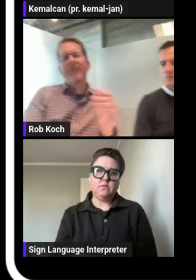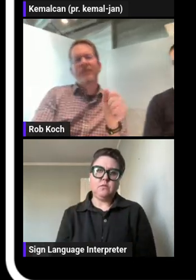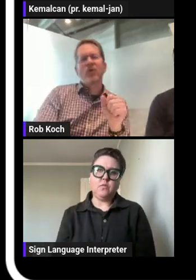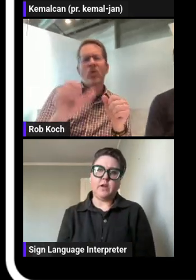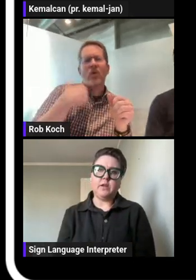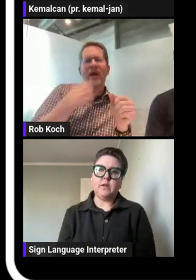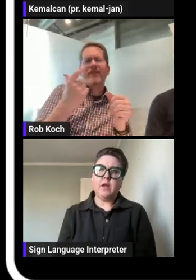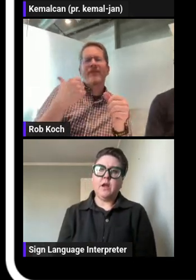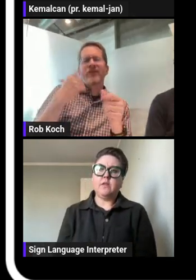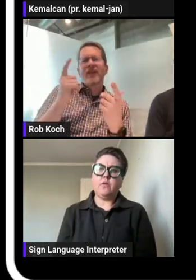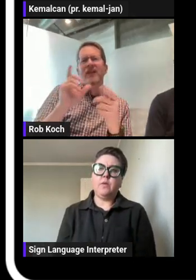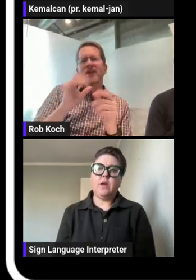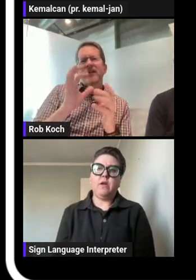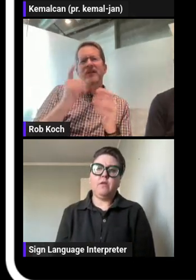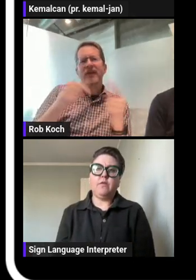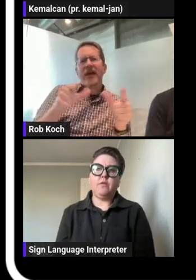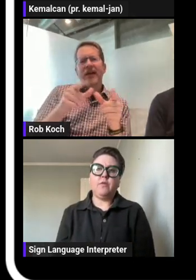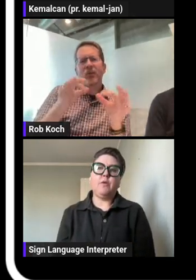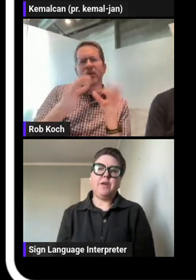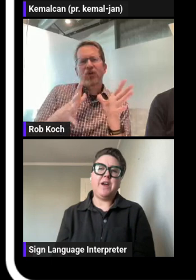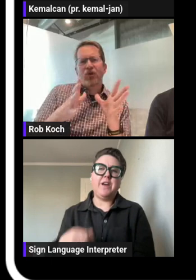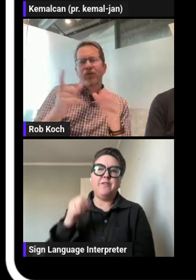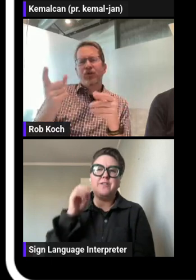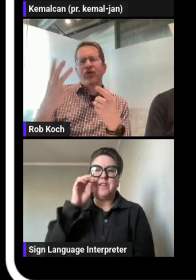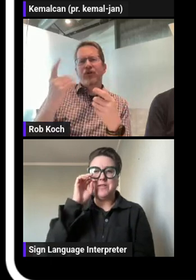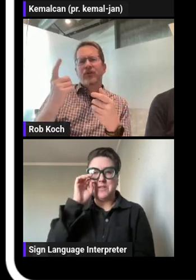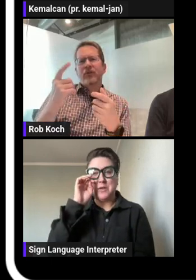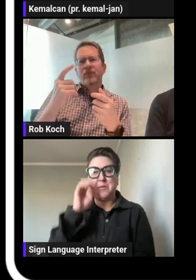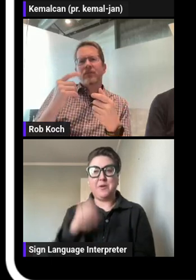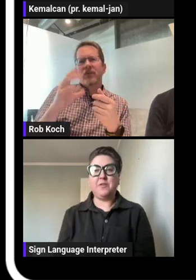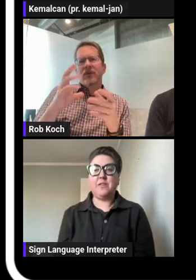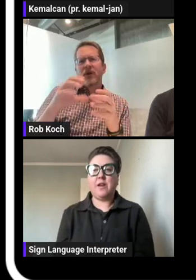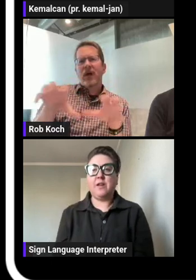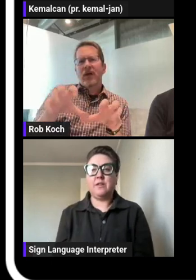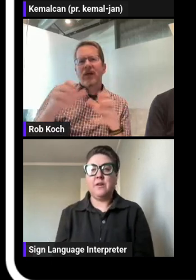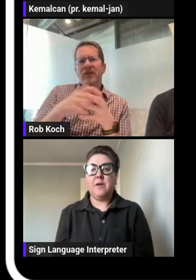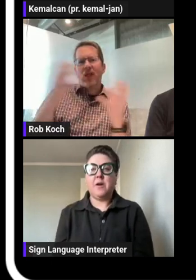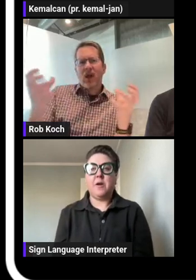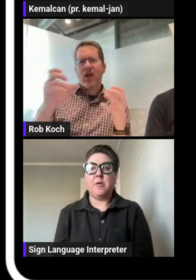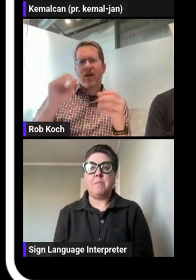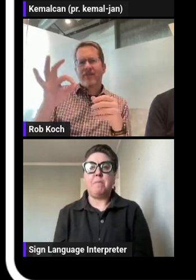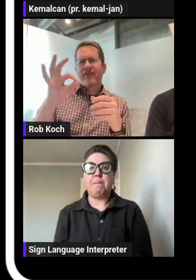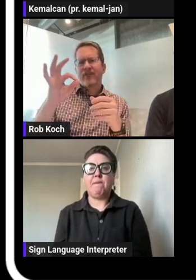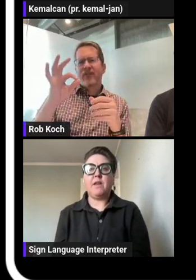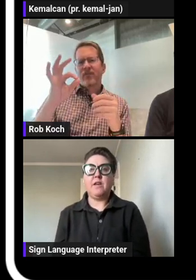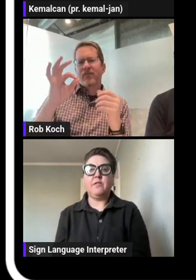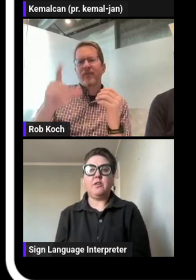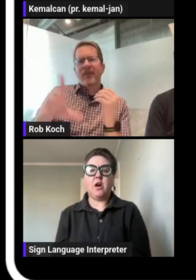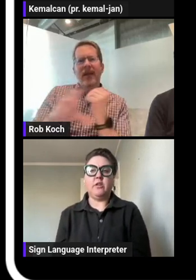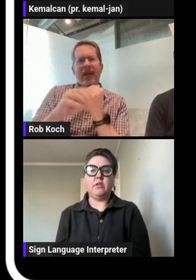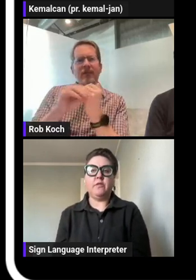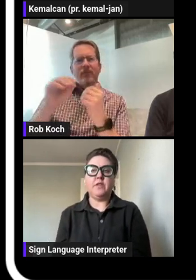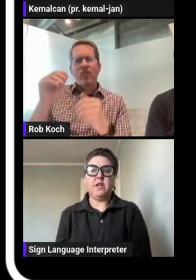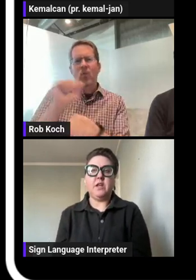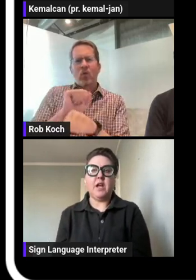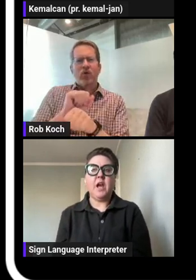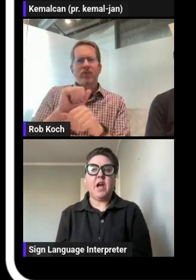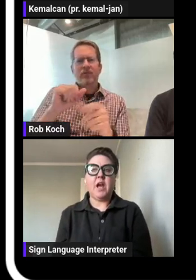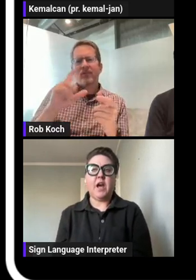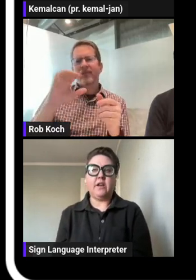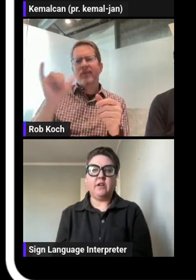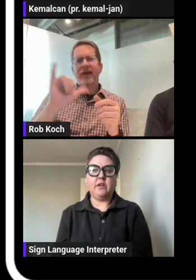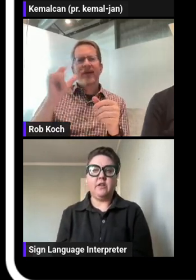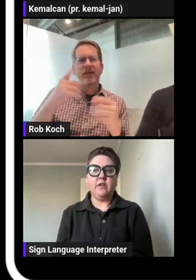no? Right. Or I don't know. So we have sign language interpreters that give a lot of